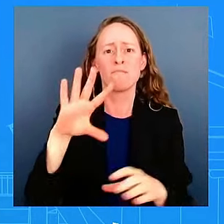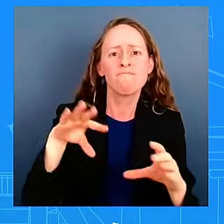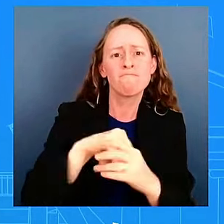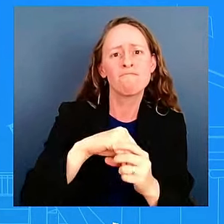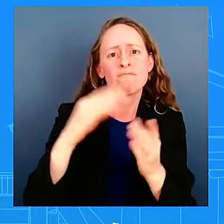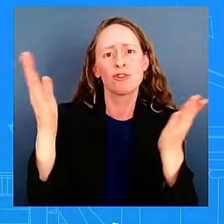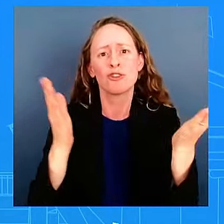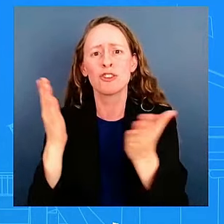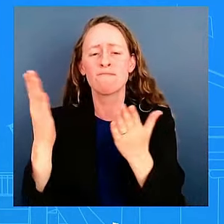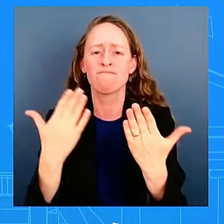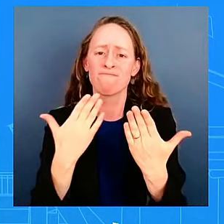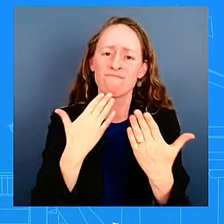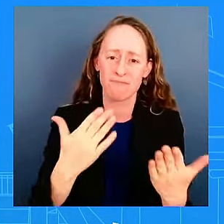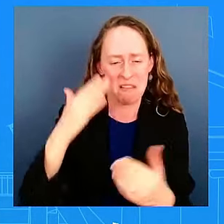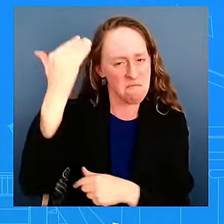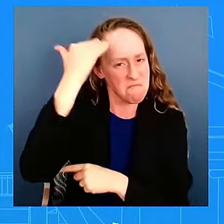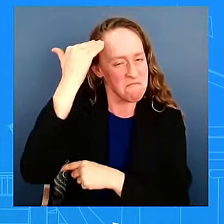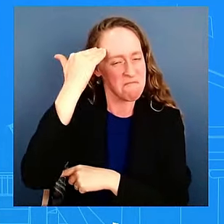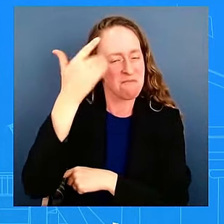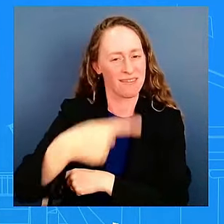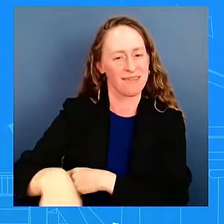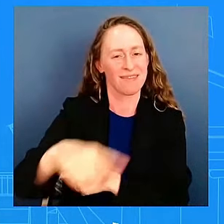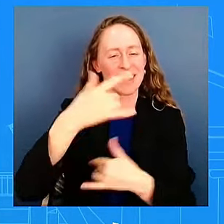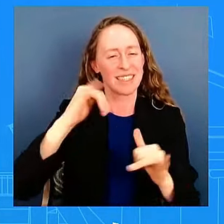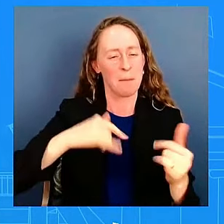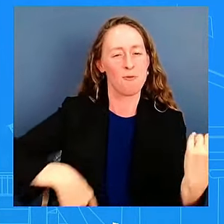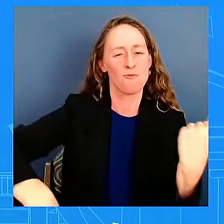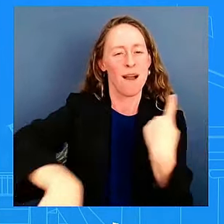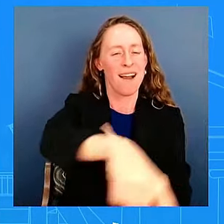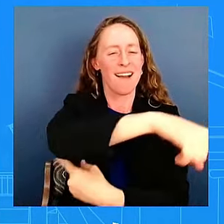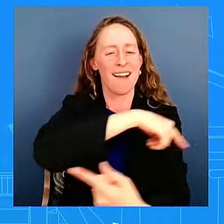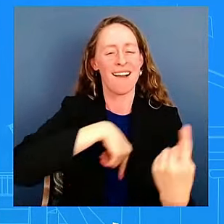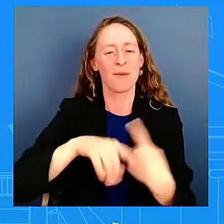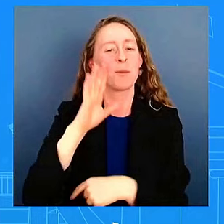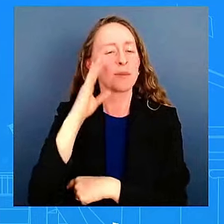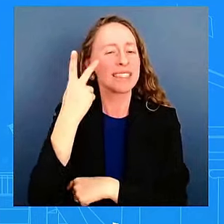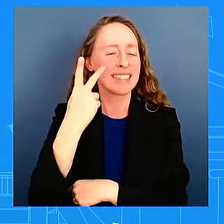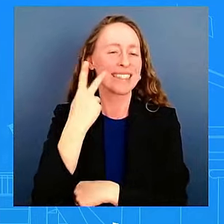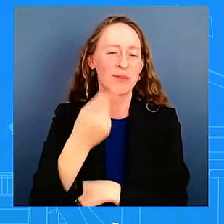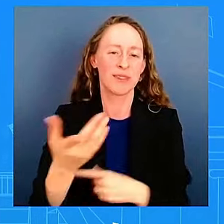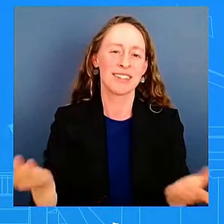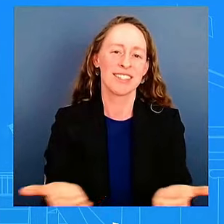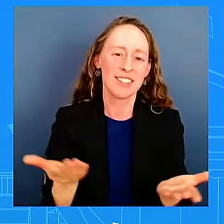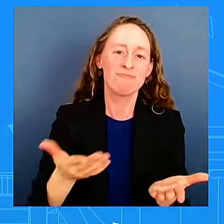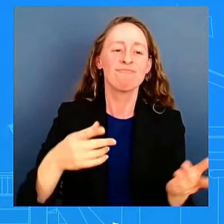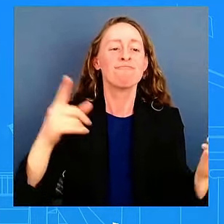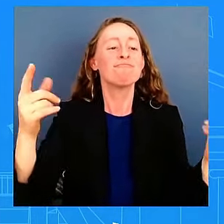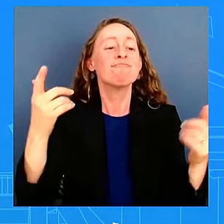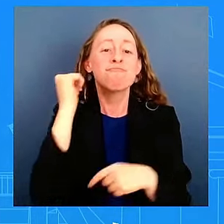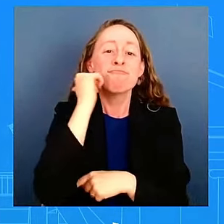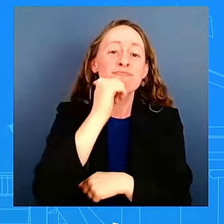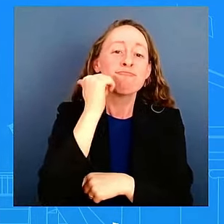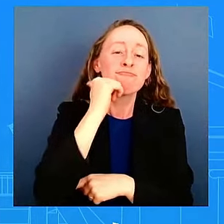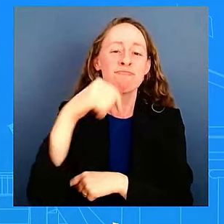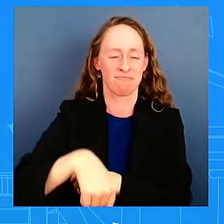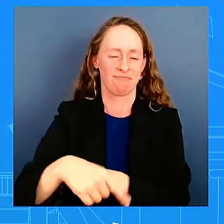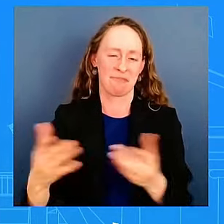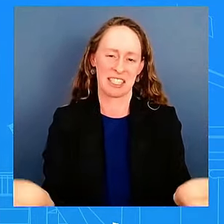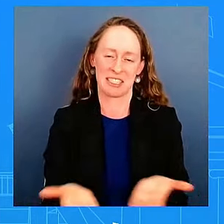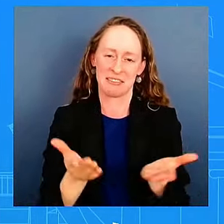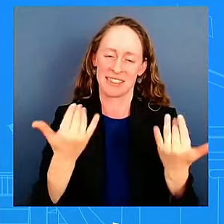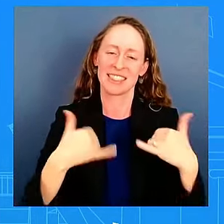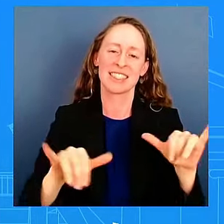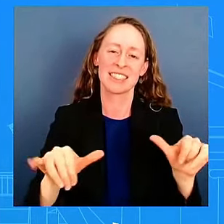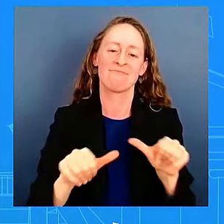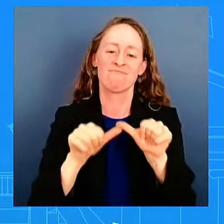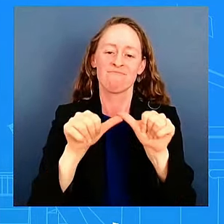the beat here at the White House and in the briefing room. It has been a joy, and I've had the opportunity to know you for